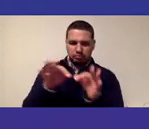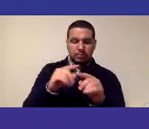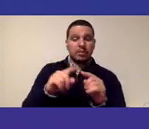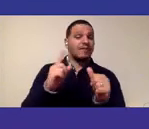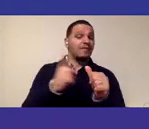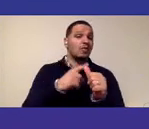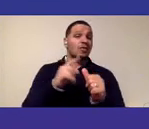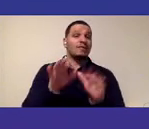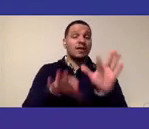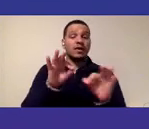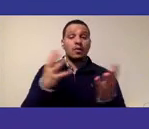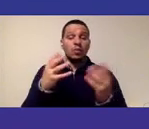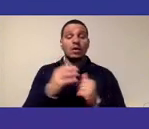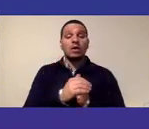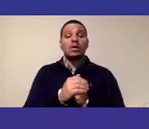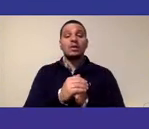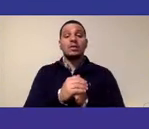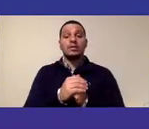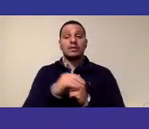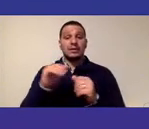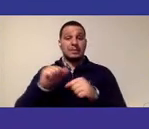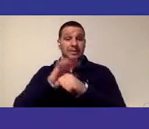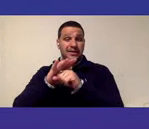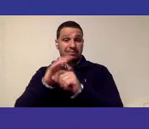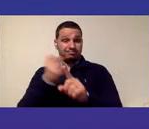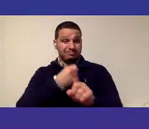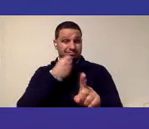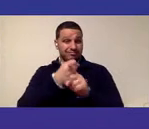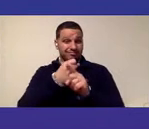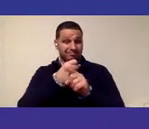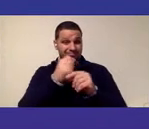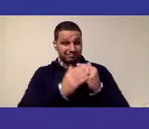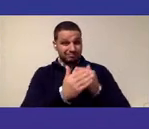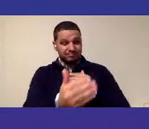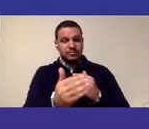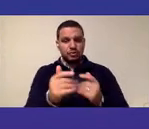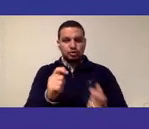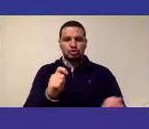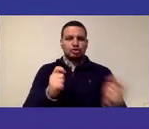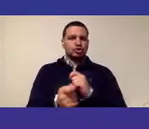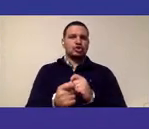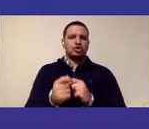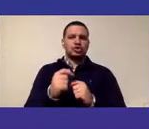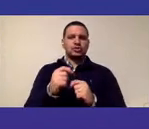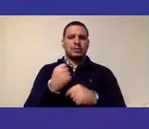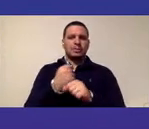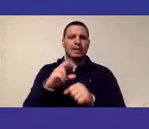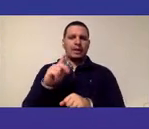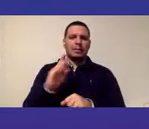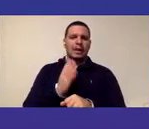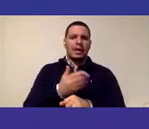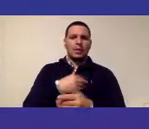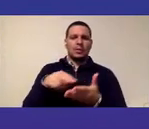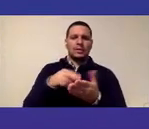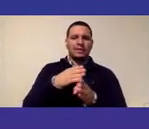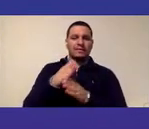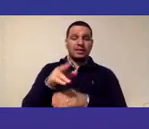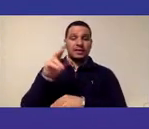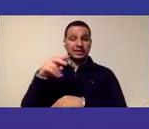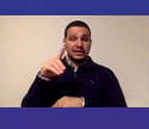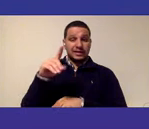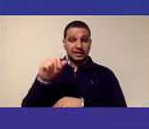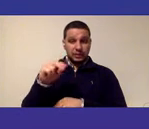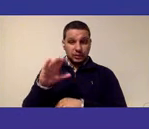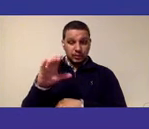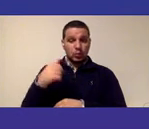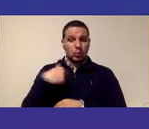that the longevity of the pandemic is shifting the size and the makeup of our city's dance field. Dance NYC has